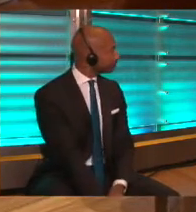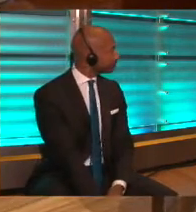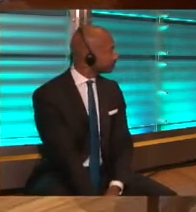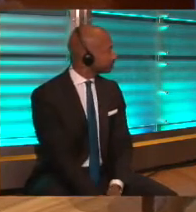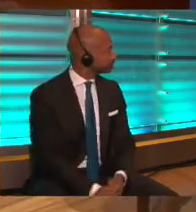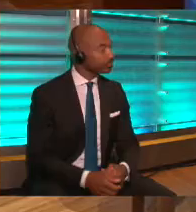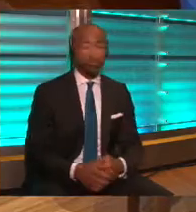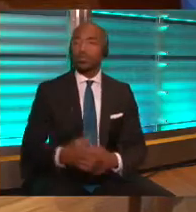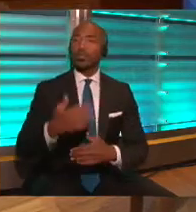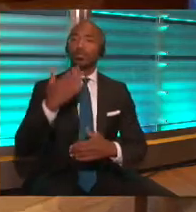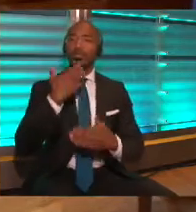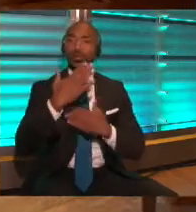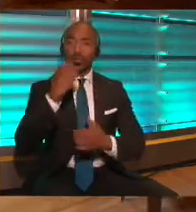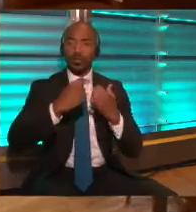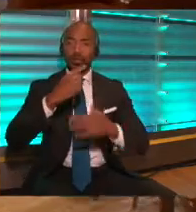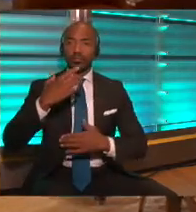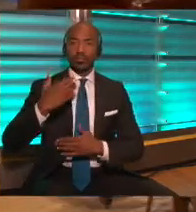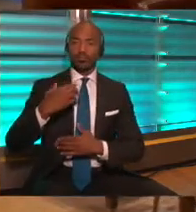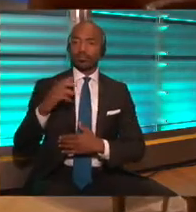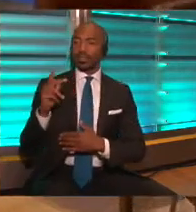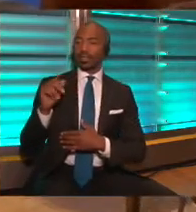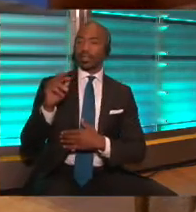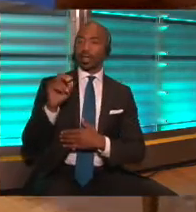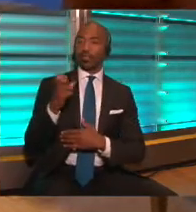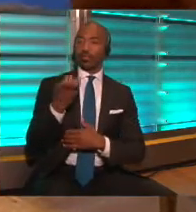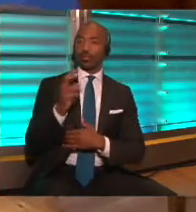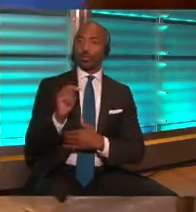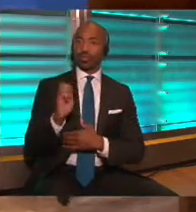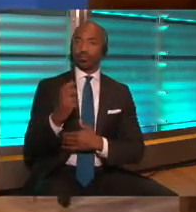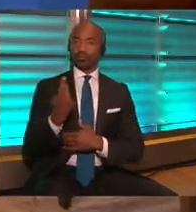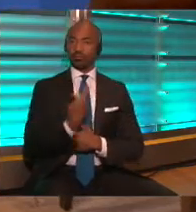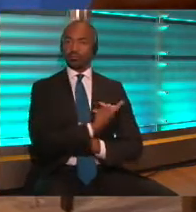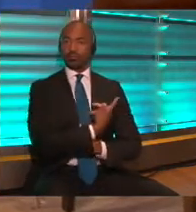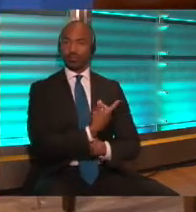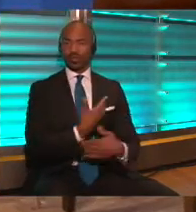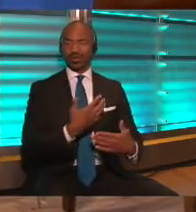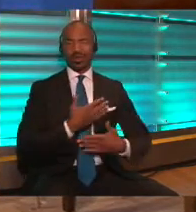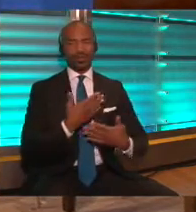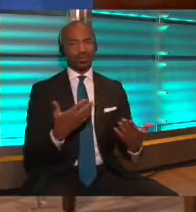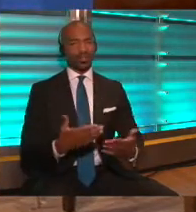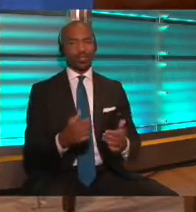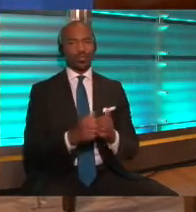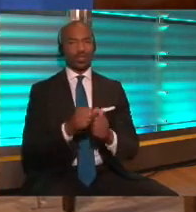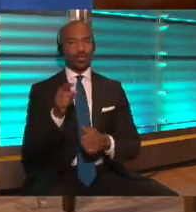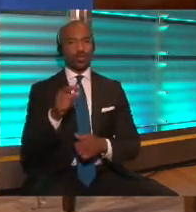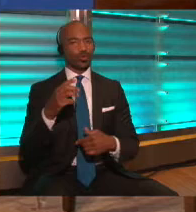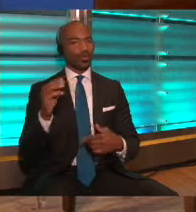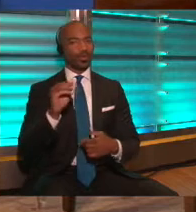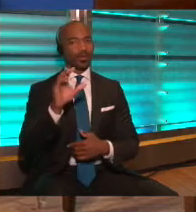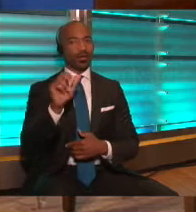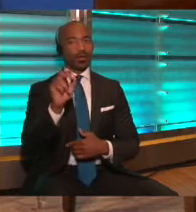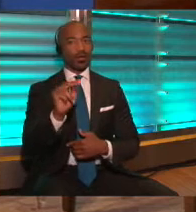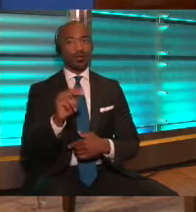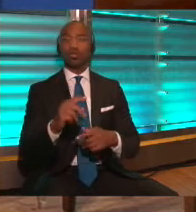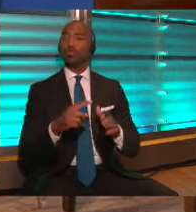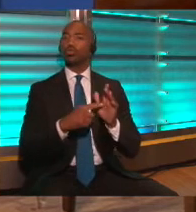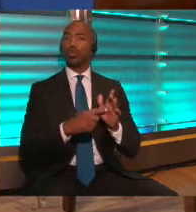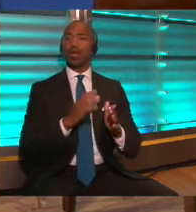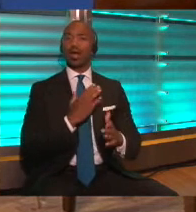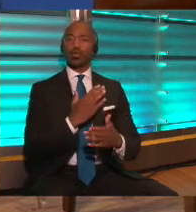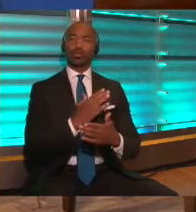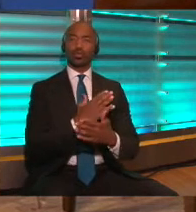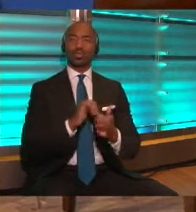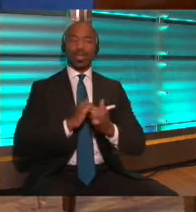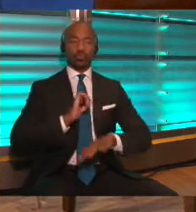Good morning, everyone. Katherine and I are so excited to be here with you today at MCON to share with you our story of building